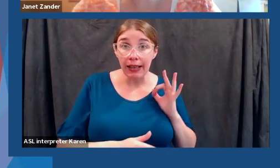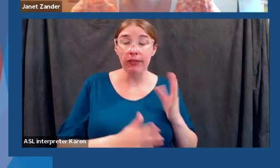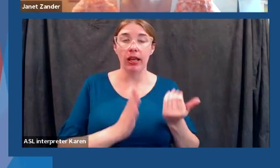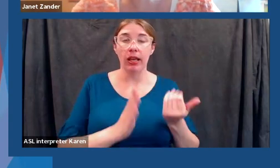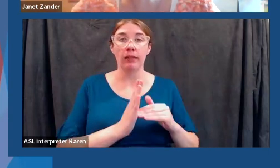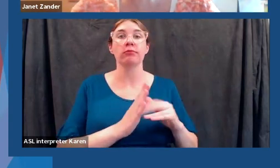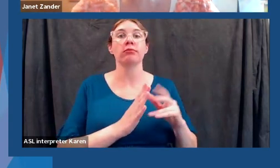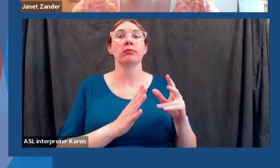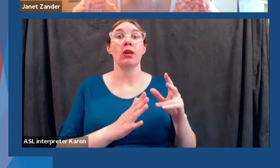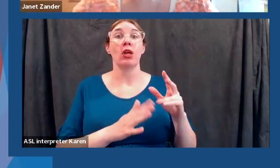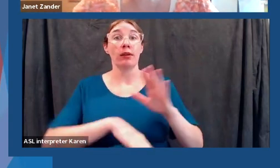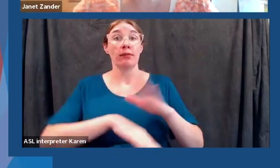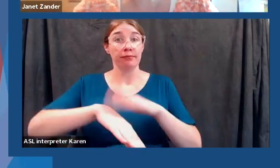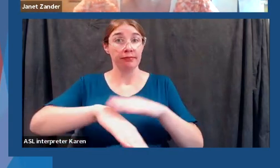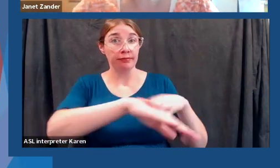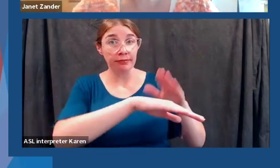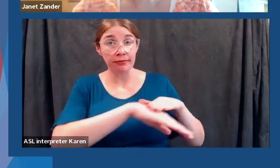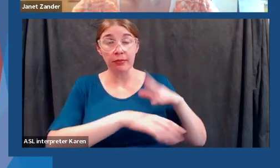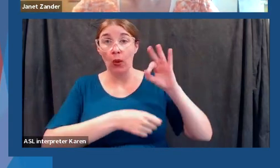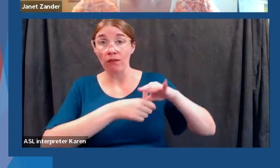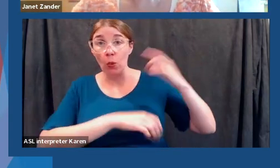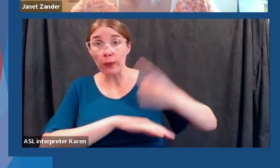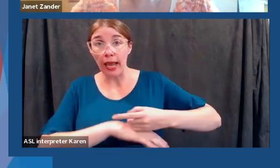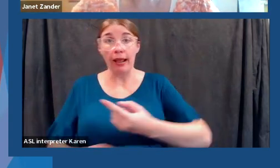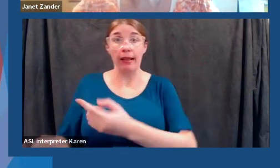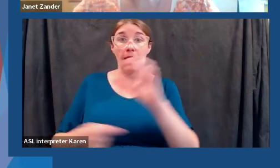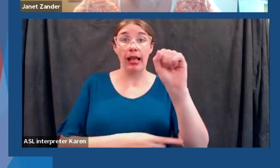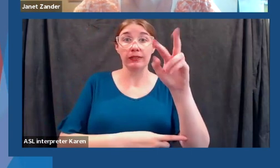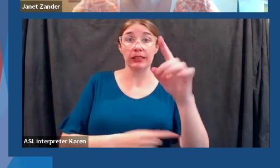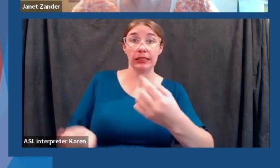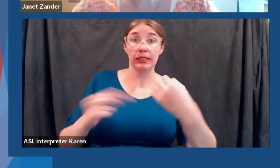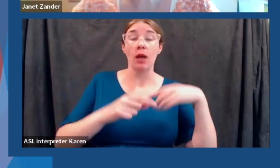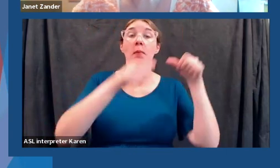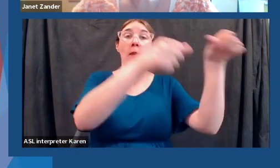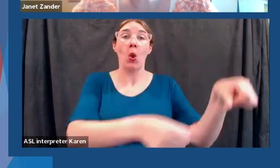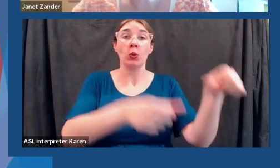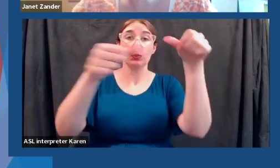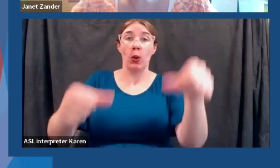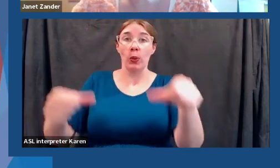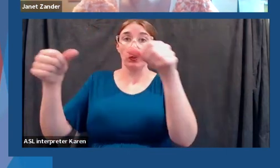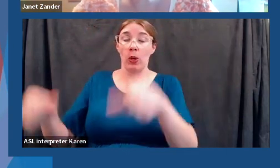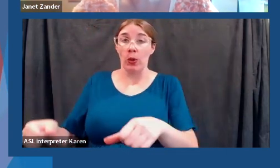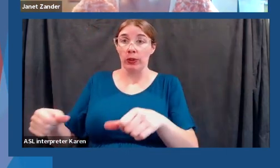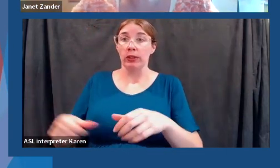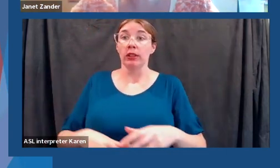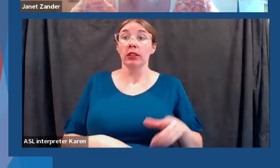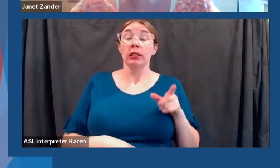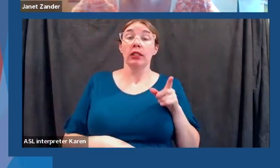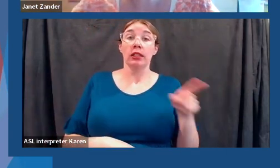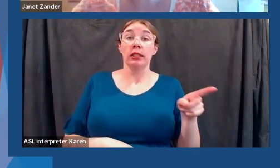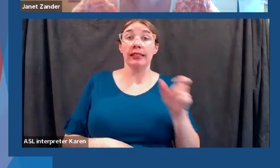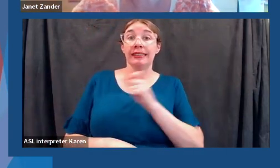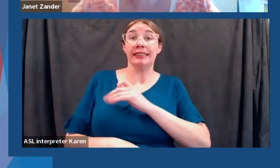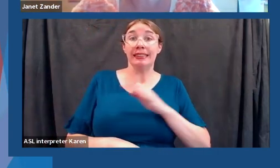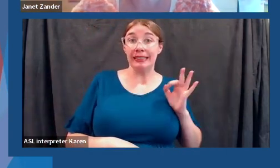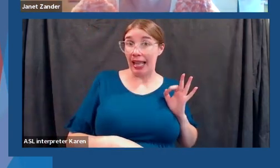that notice earlier, which would need to be done. Staff are not able to assist the residents with voting if special